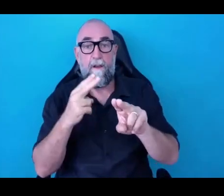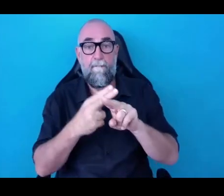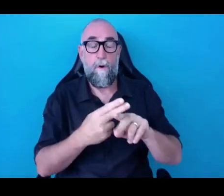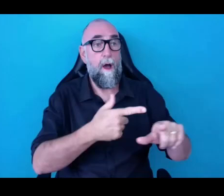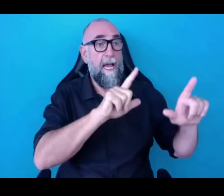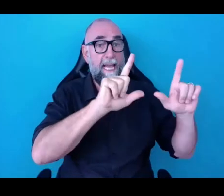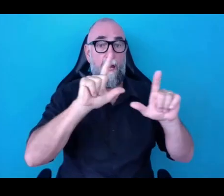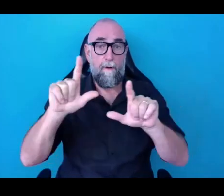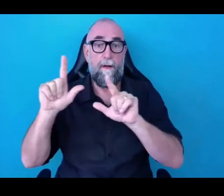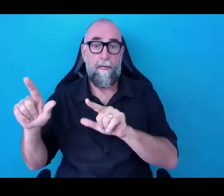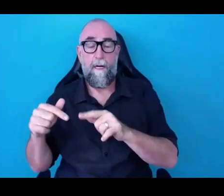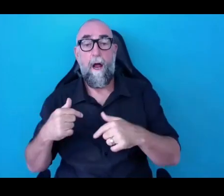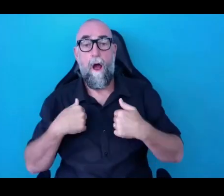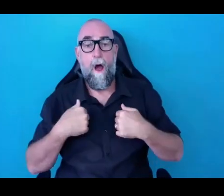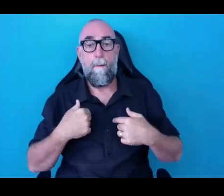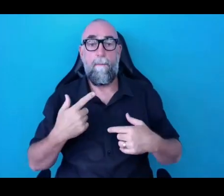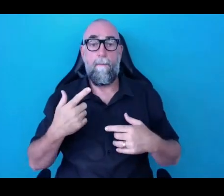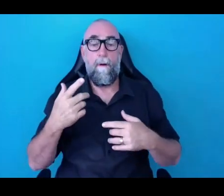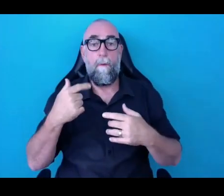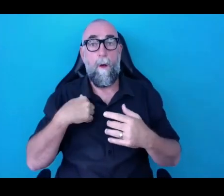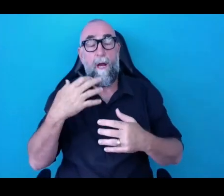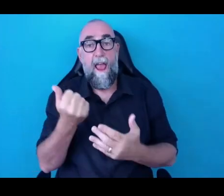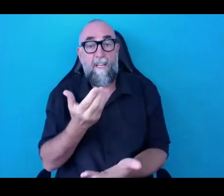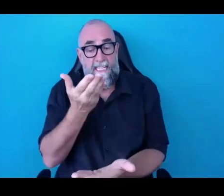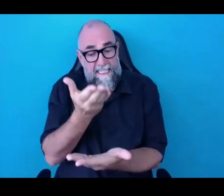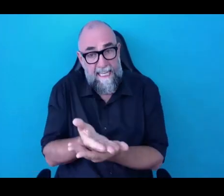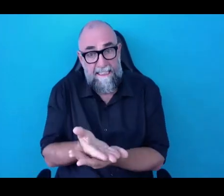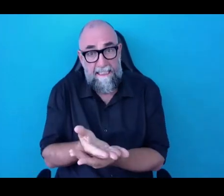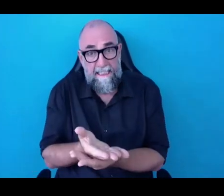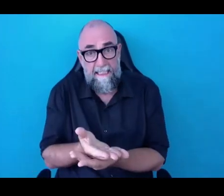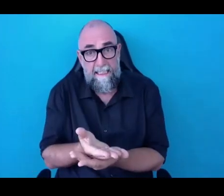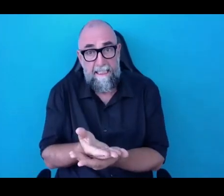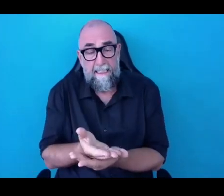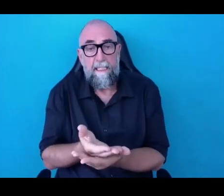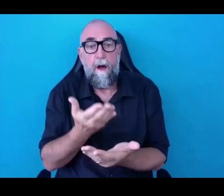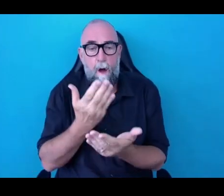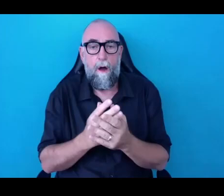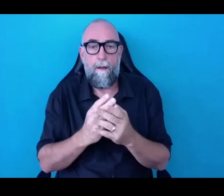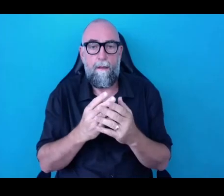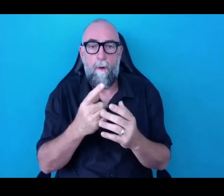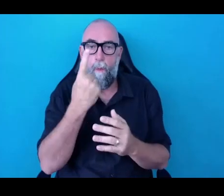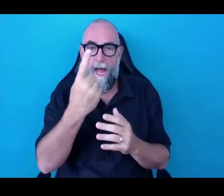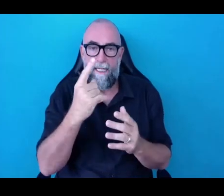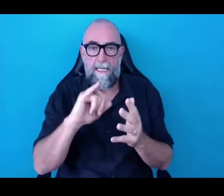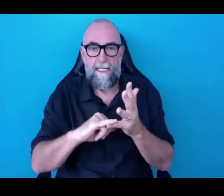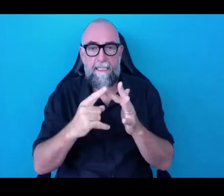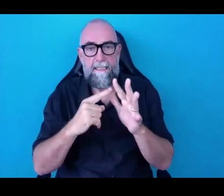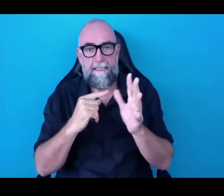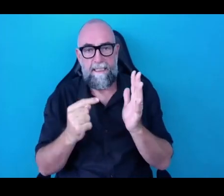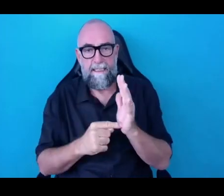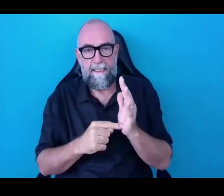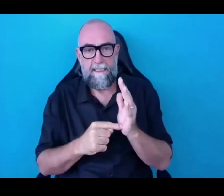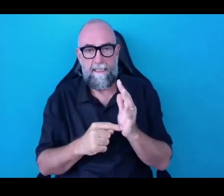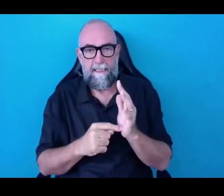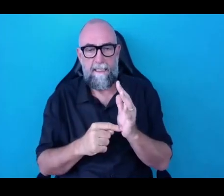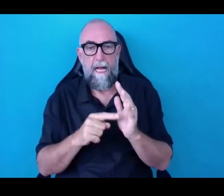Don't clap too yet. What that means is one seat at the table means I can just get outvoted by every single person,